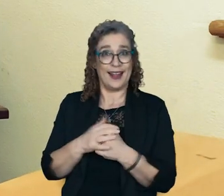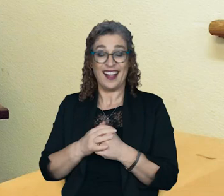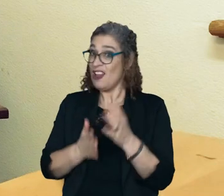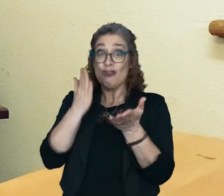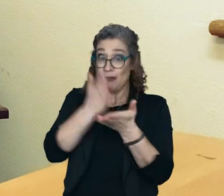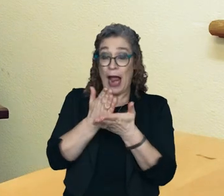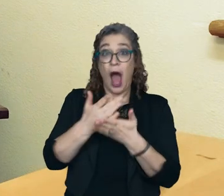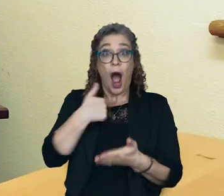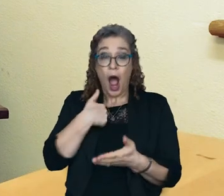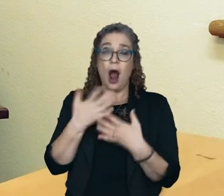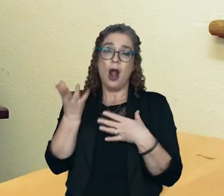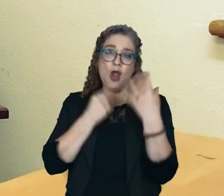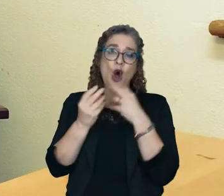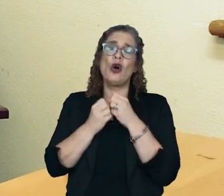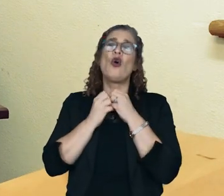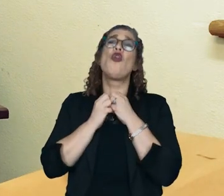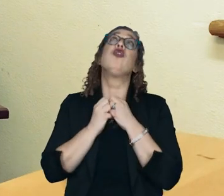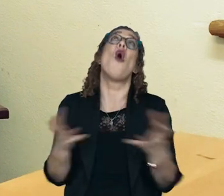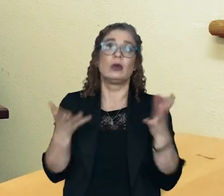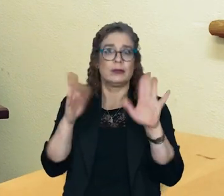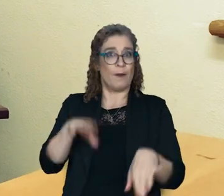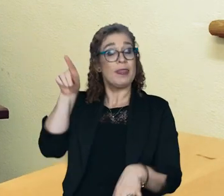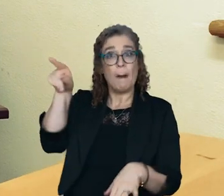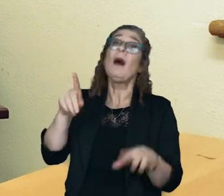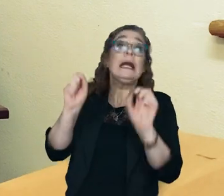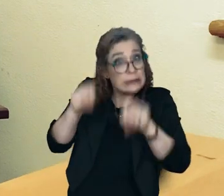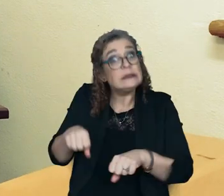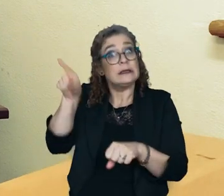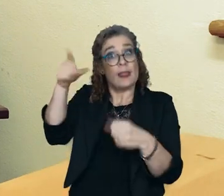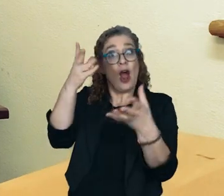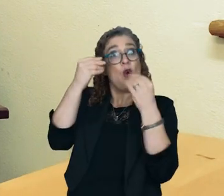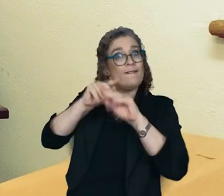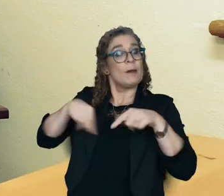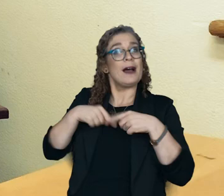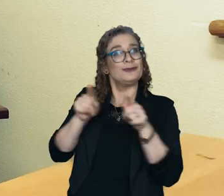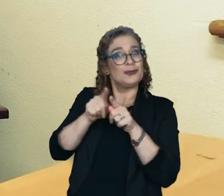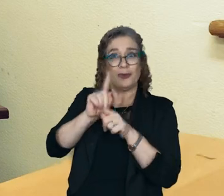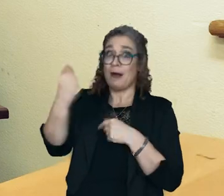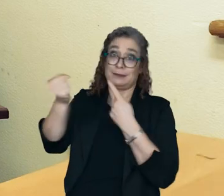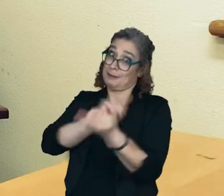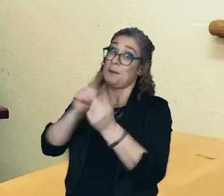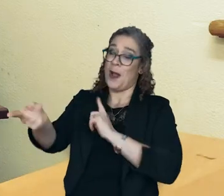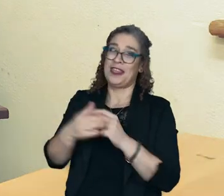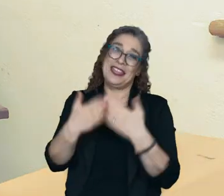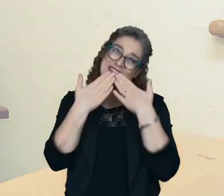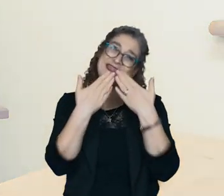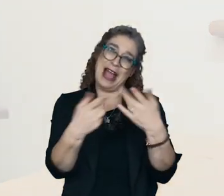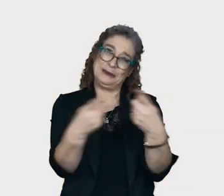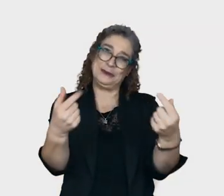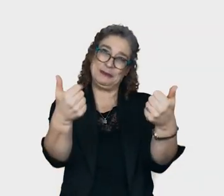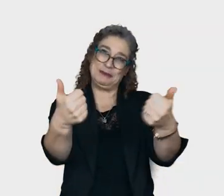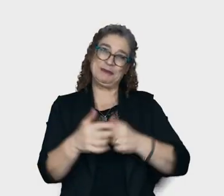if not more, to learn from the overseas links as they have from us. Thank you very much.